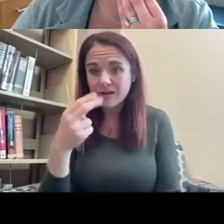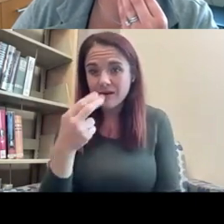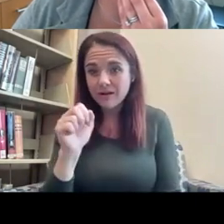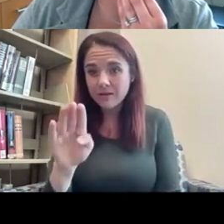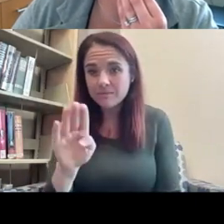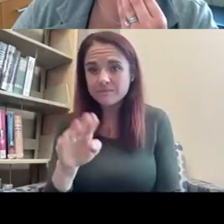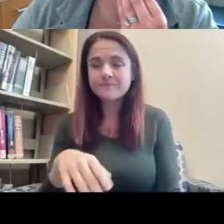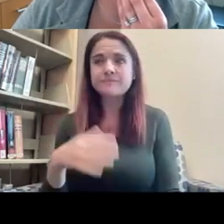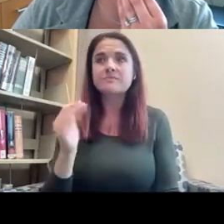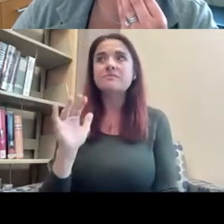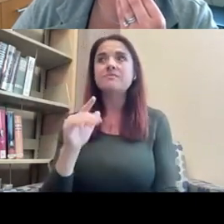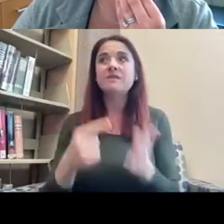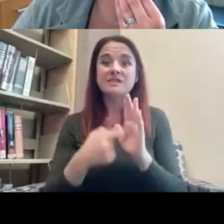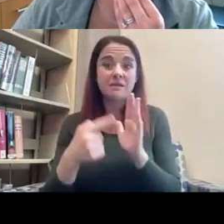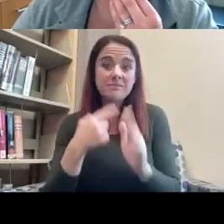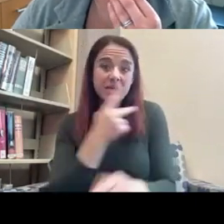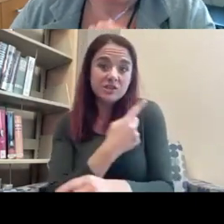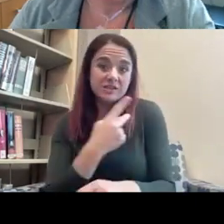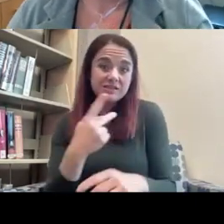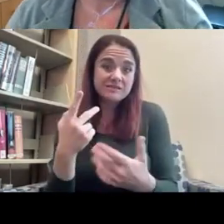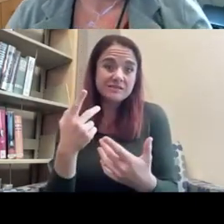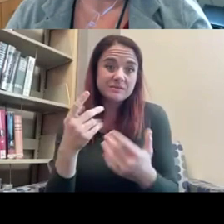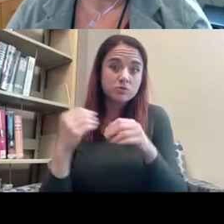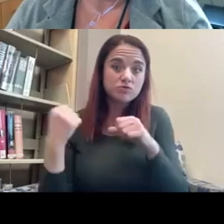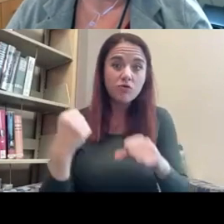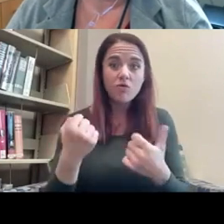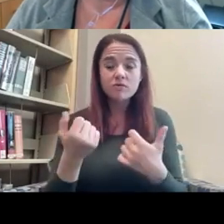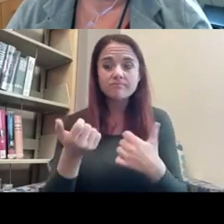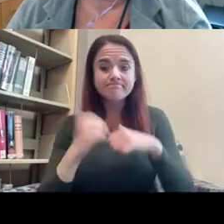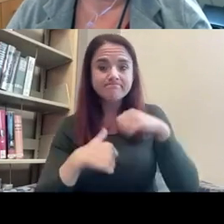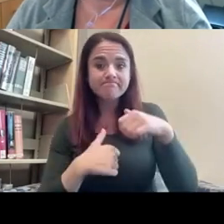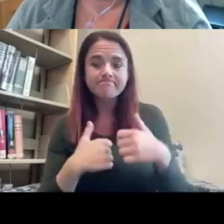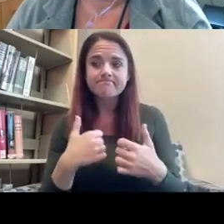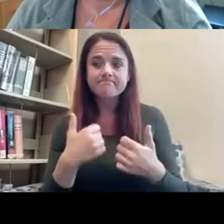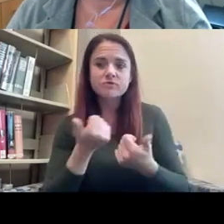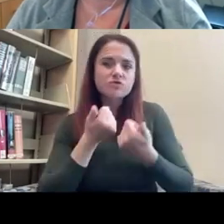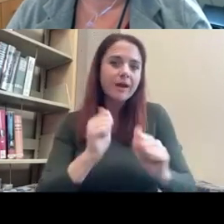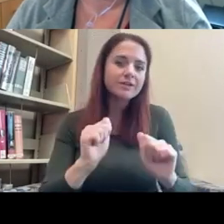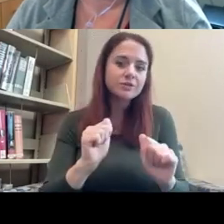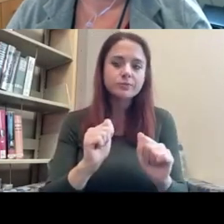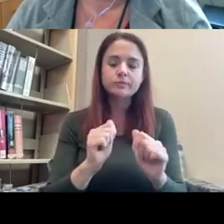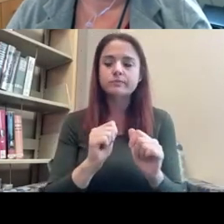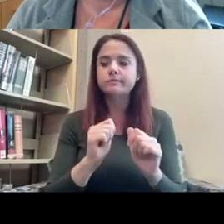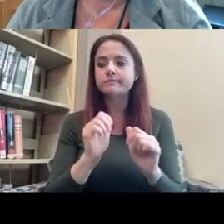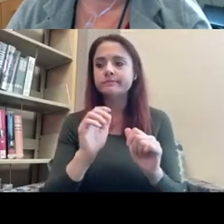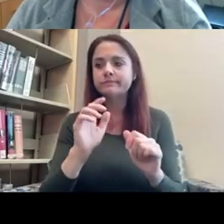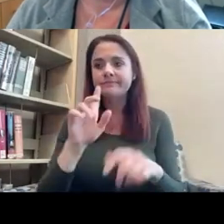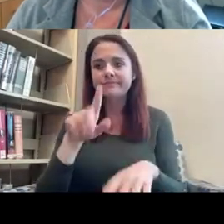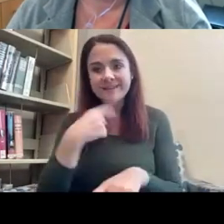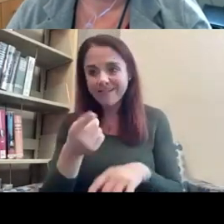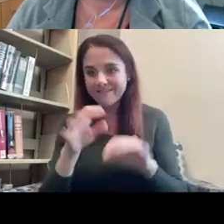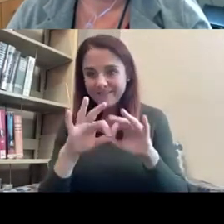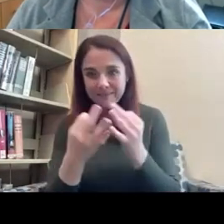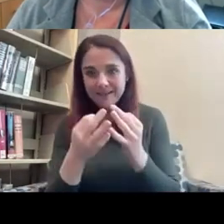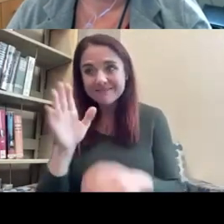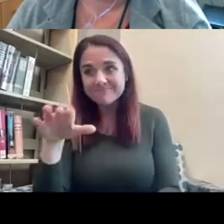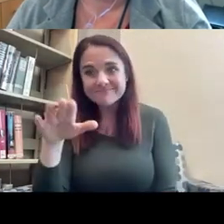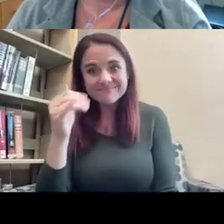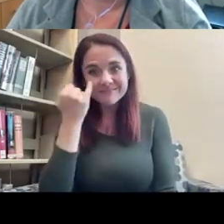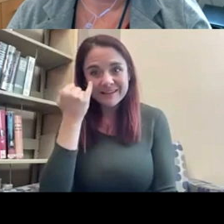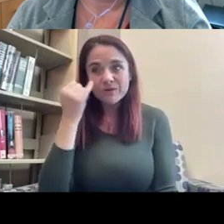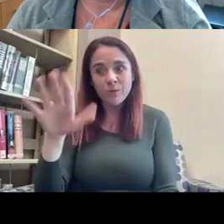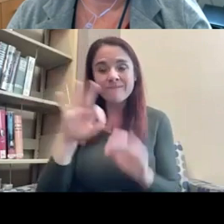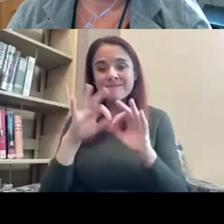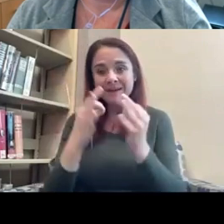patients are stronger, and we always try to tell our family members, if your family